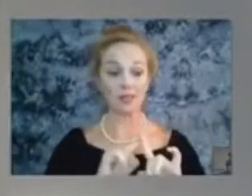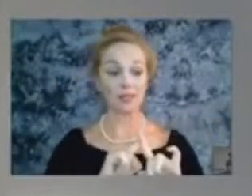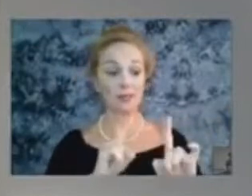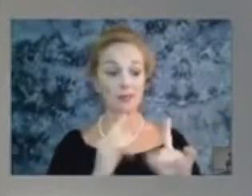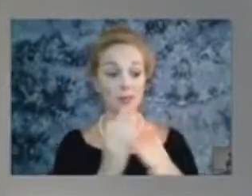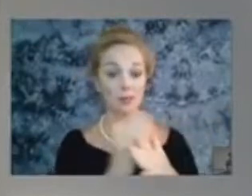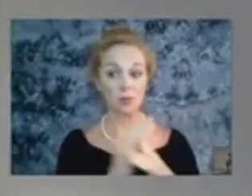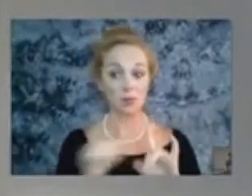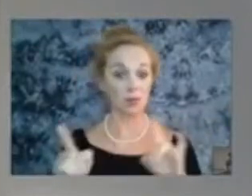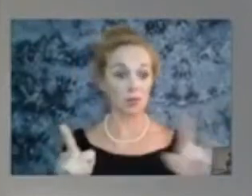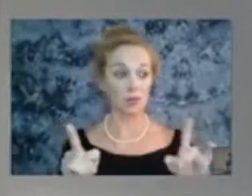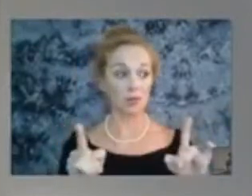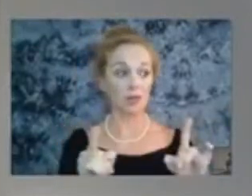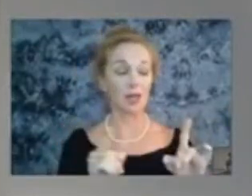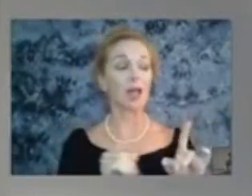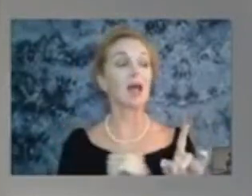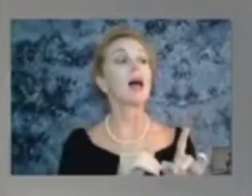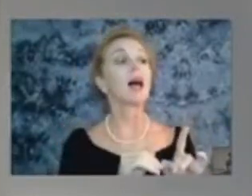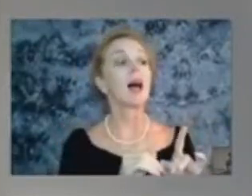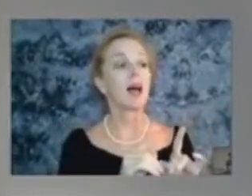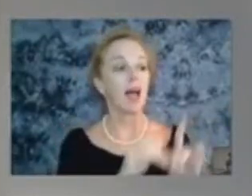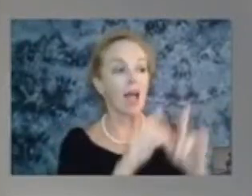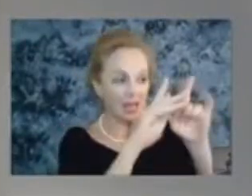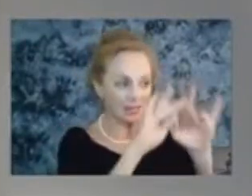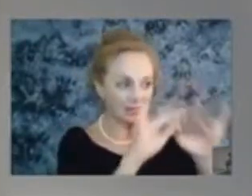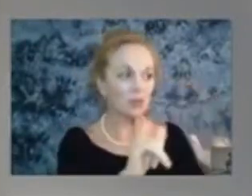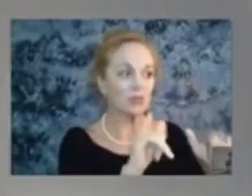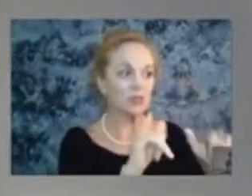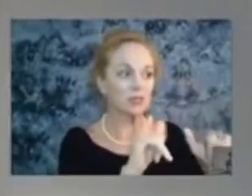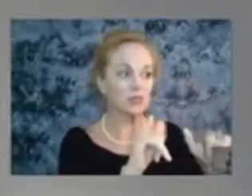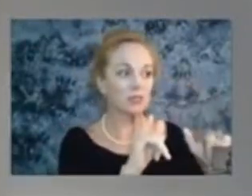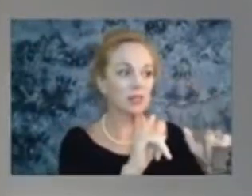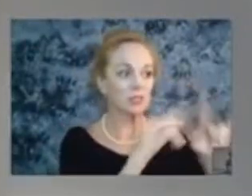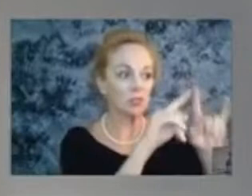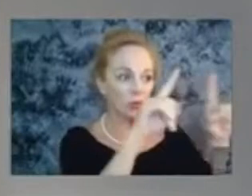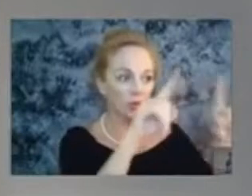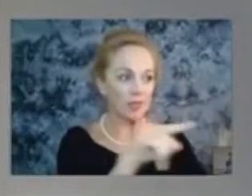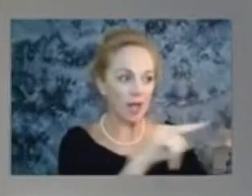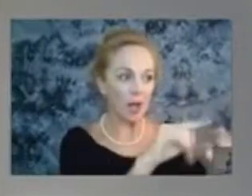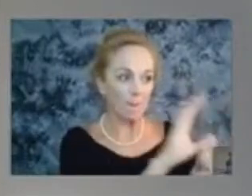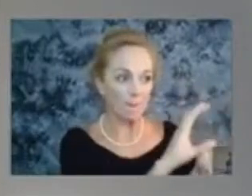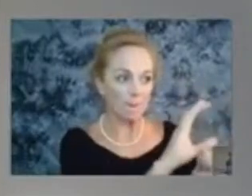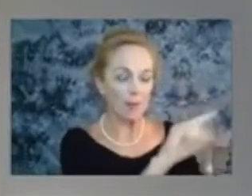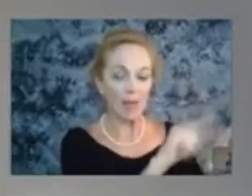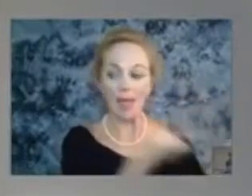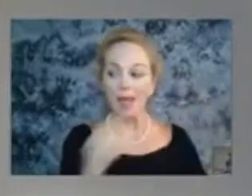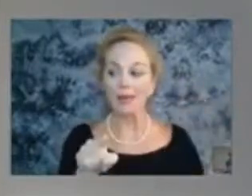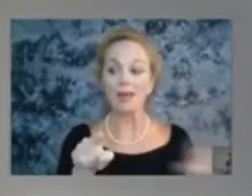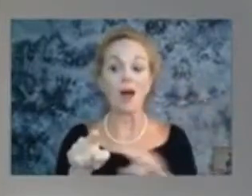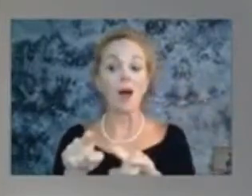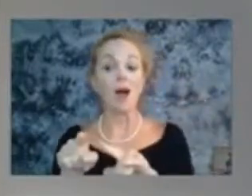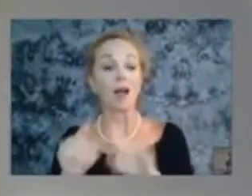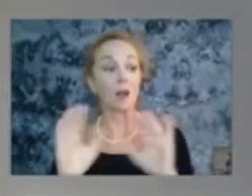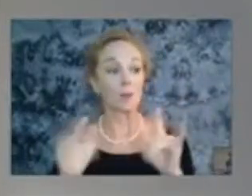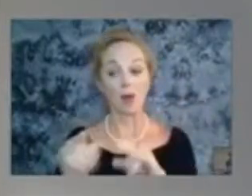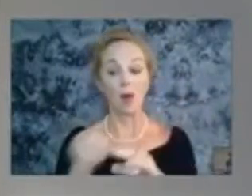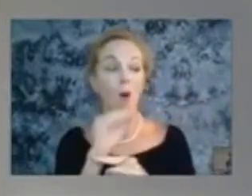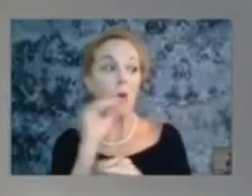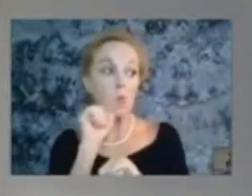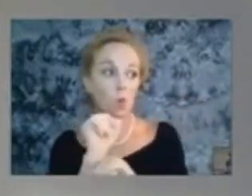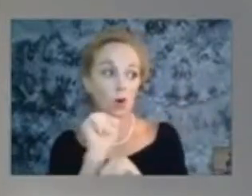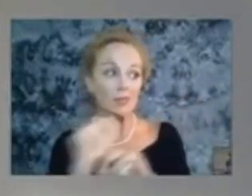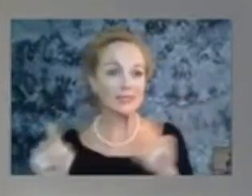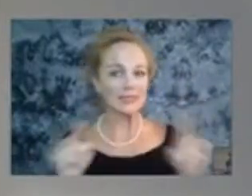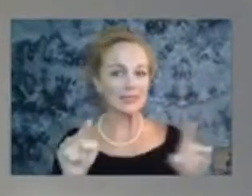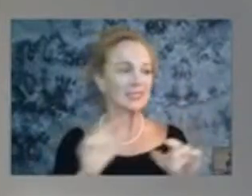asynchronous time and homework, because I think we've gotten to a blurry line there that's really been putting a lot of pressure on students. We